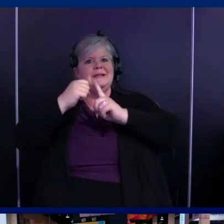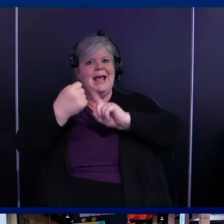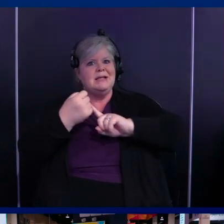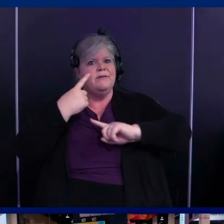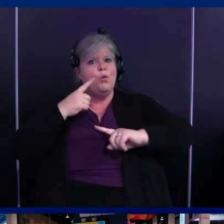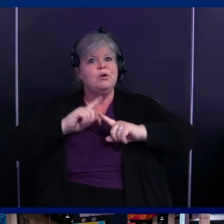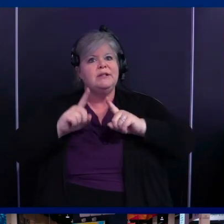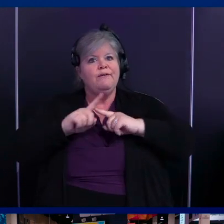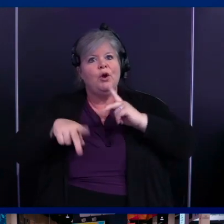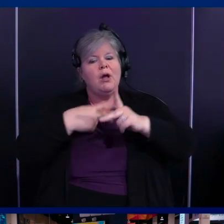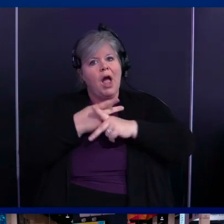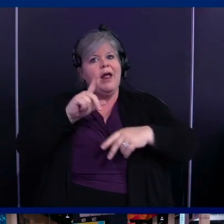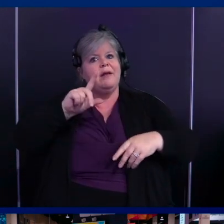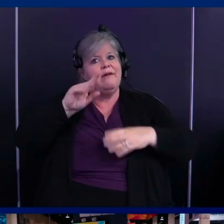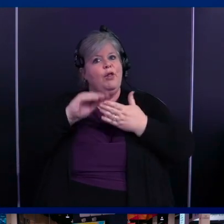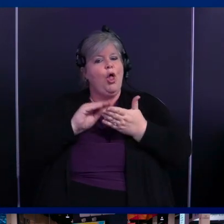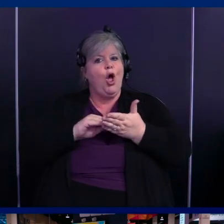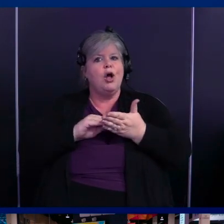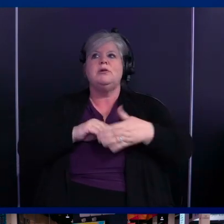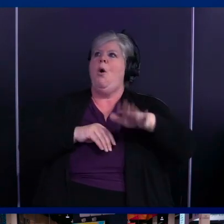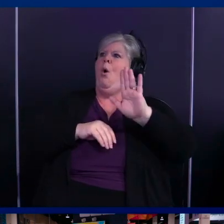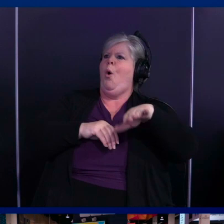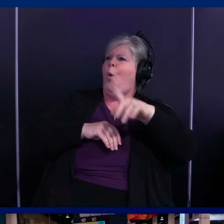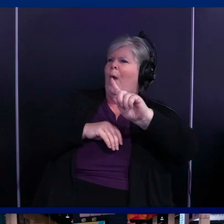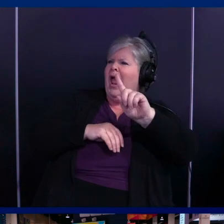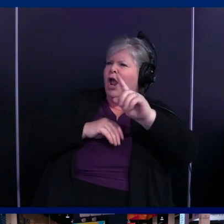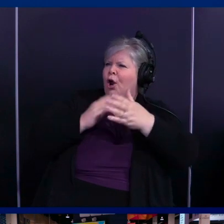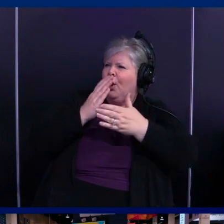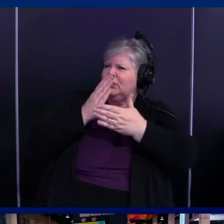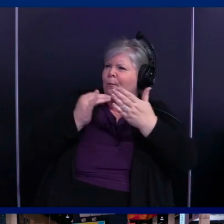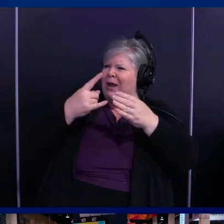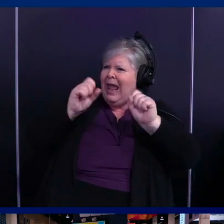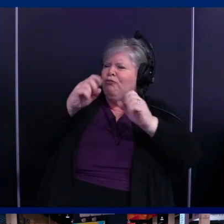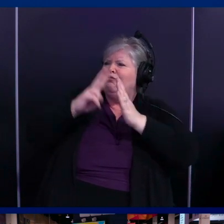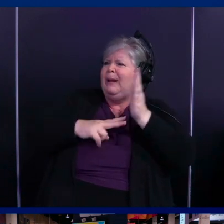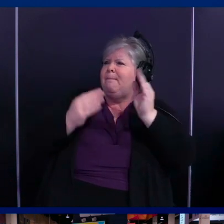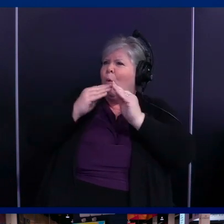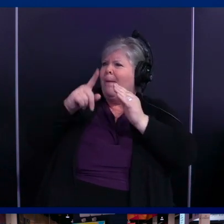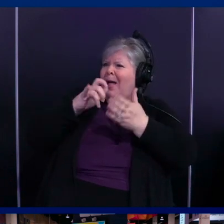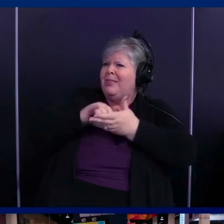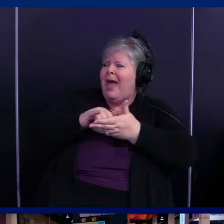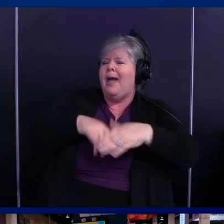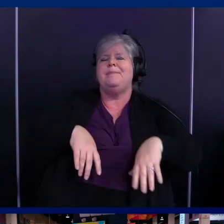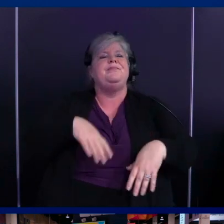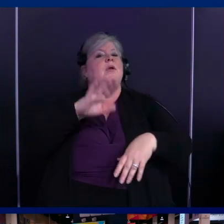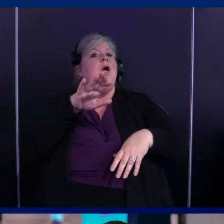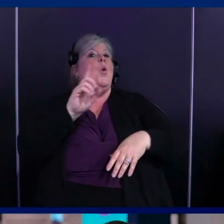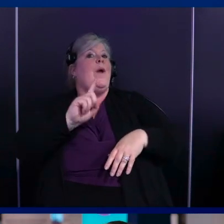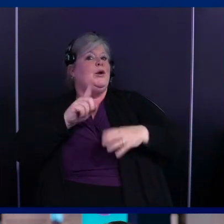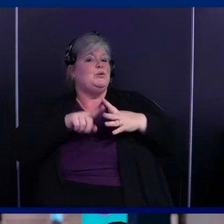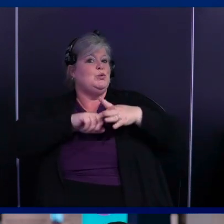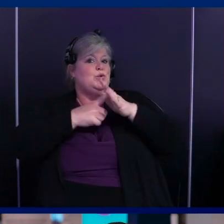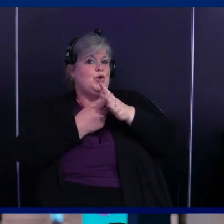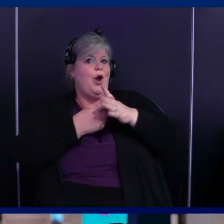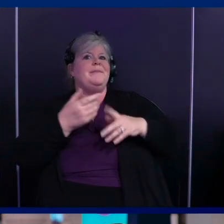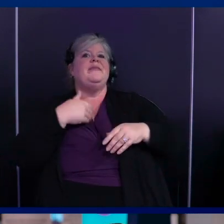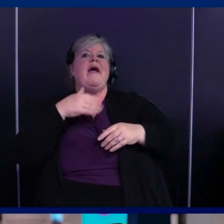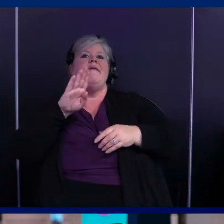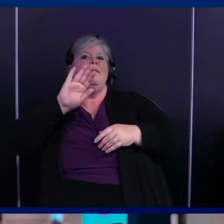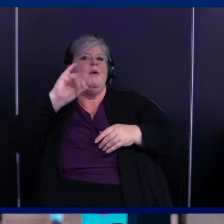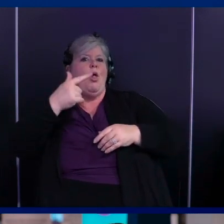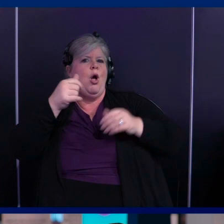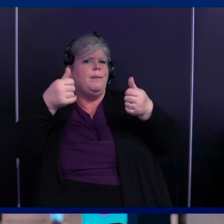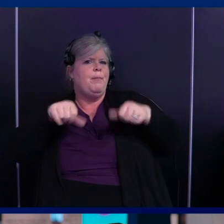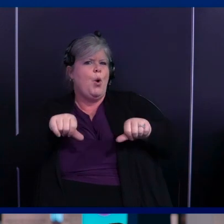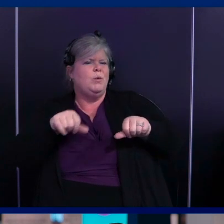See, that's super. Now, where can someone read more about this? So, few places to get started. We have a blog post. I